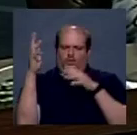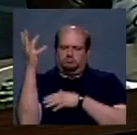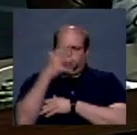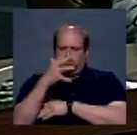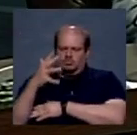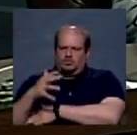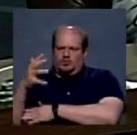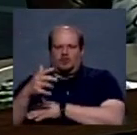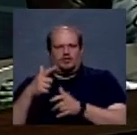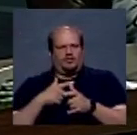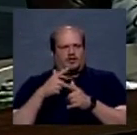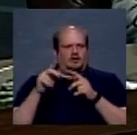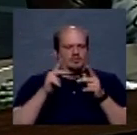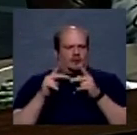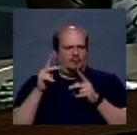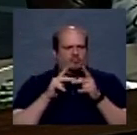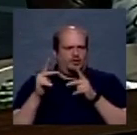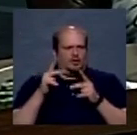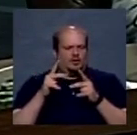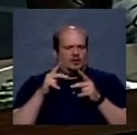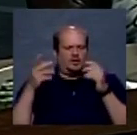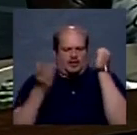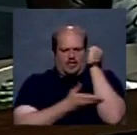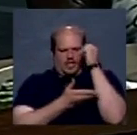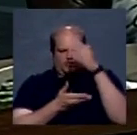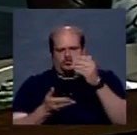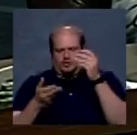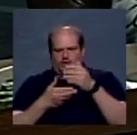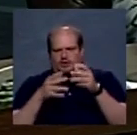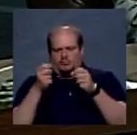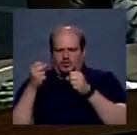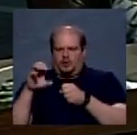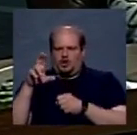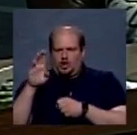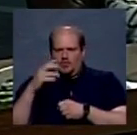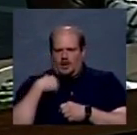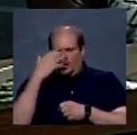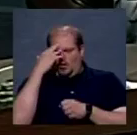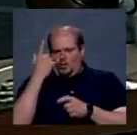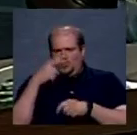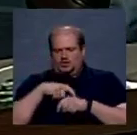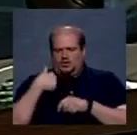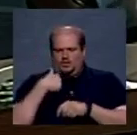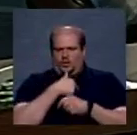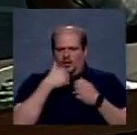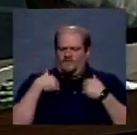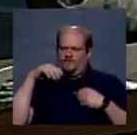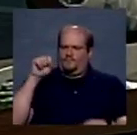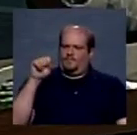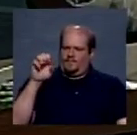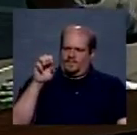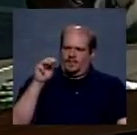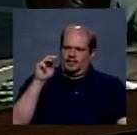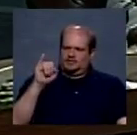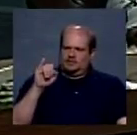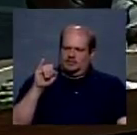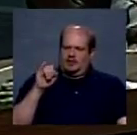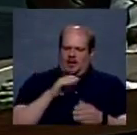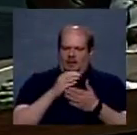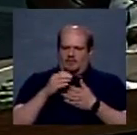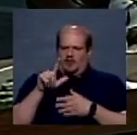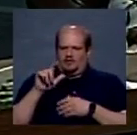then people have come and cut trees and pulled them to the curb. I know one time we had a semi-length amount